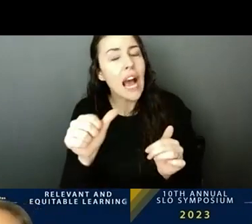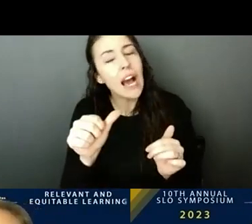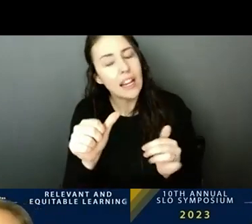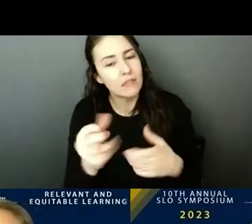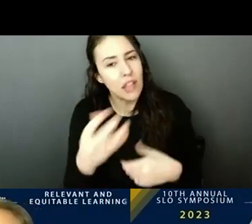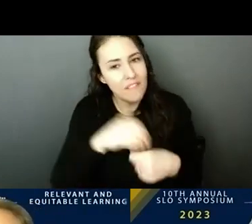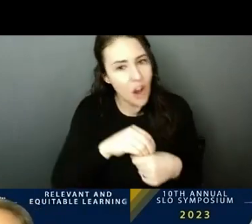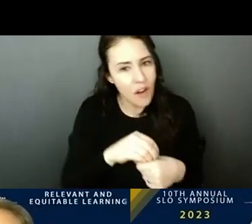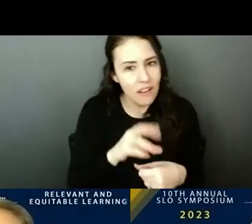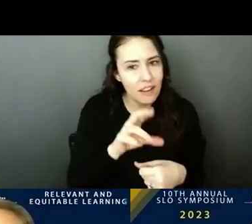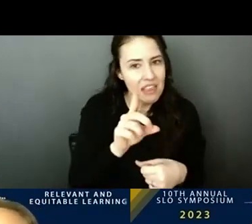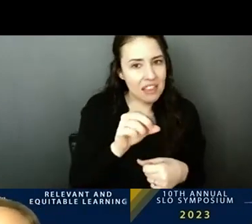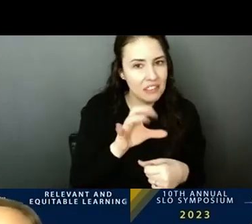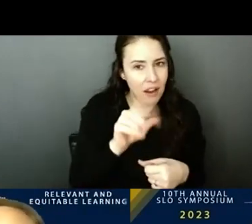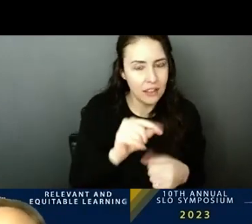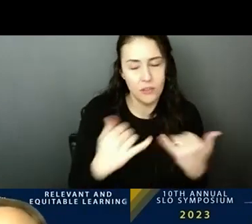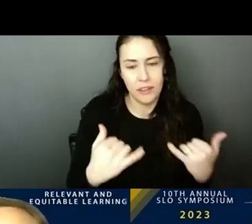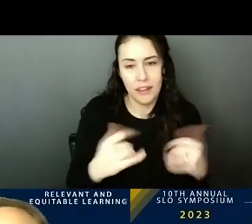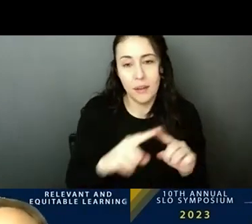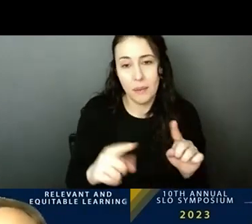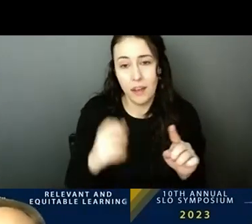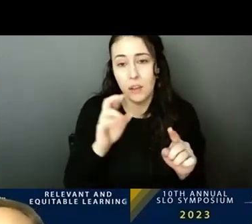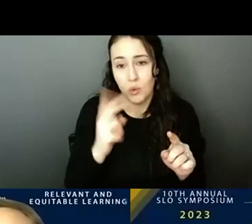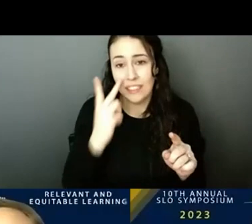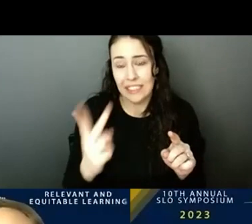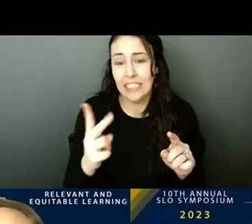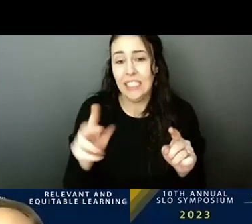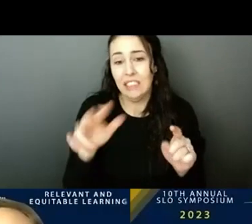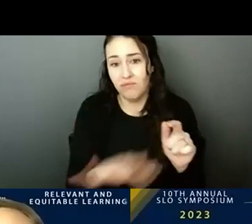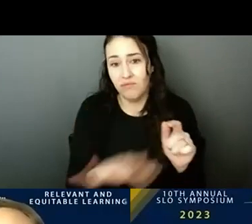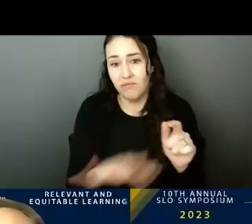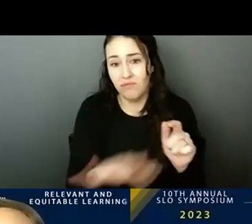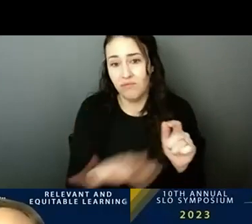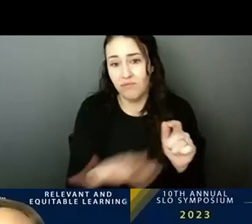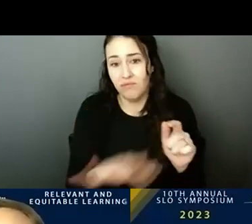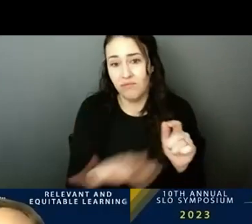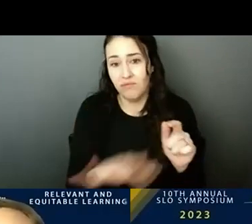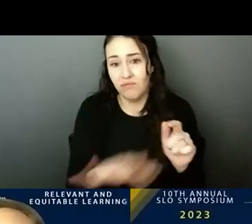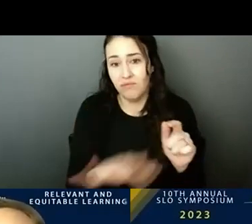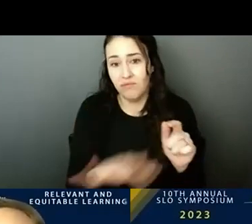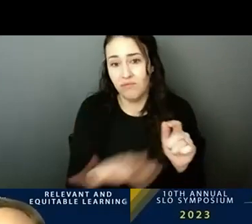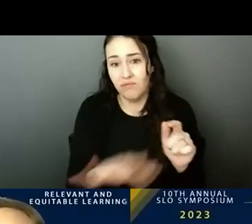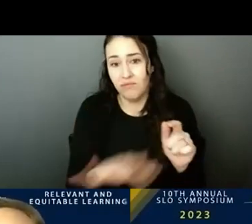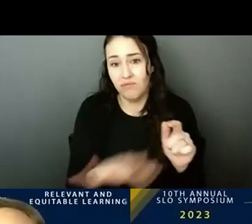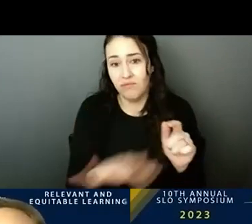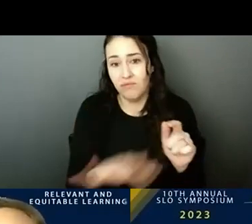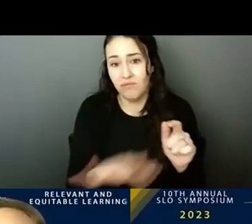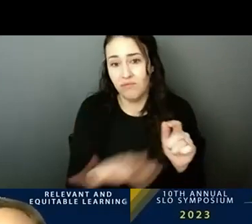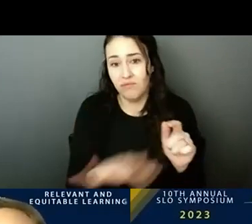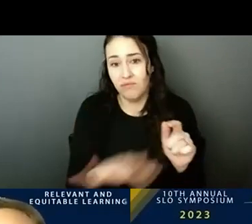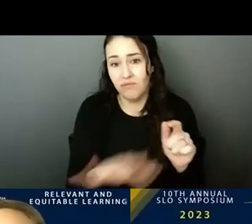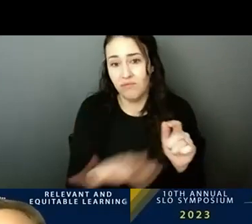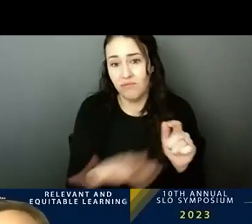but you will see, you know, within our statewide curriculum committee 5C, right, in the coming years, us having conversations about